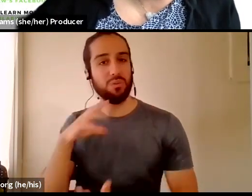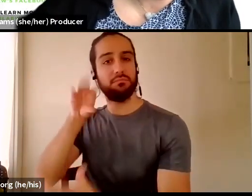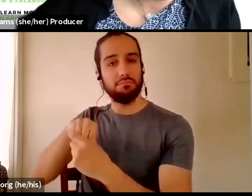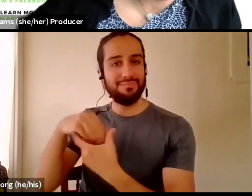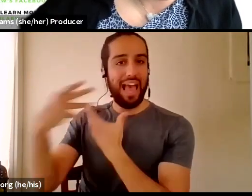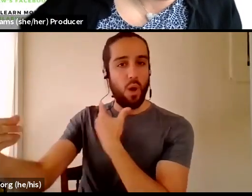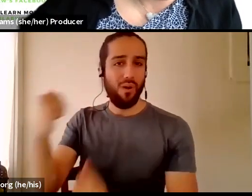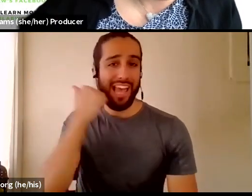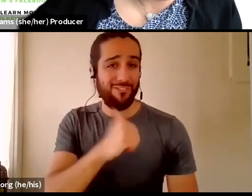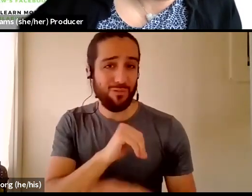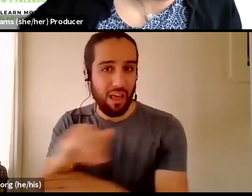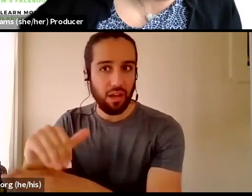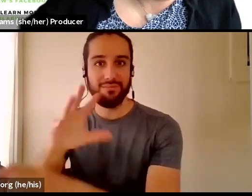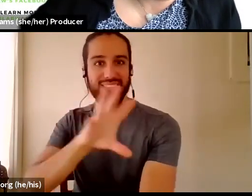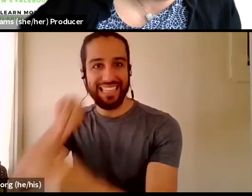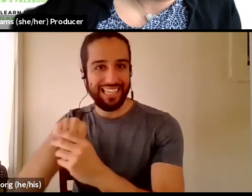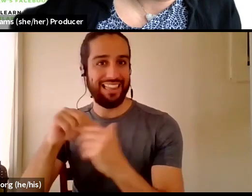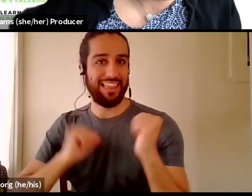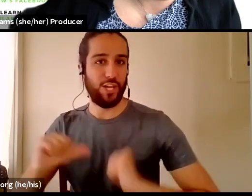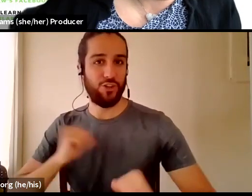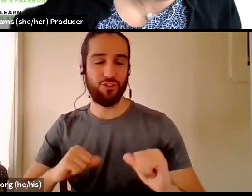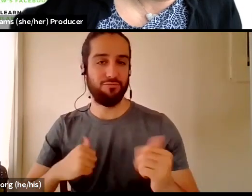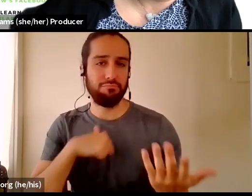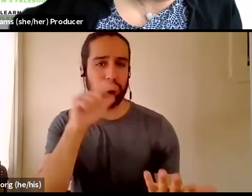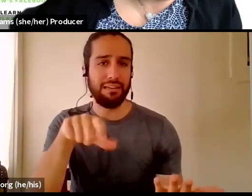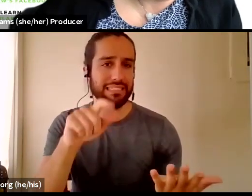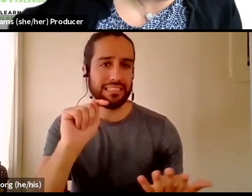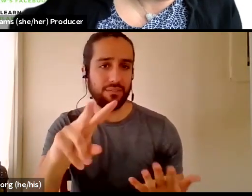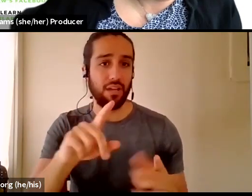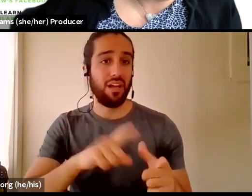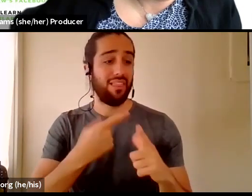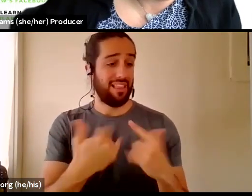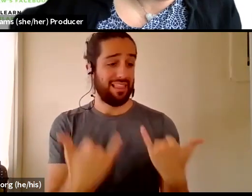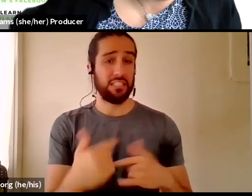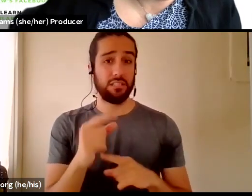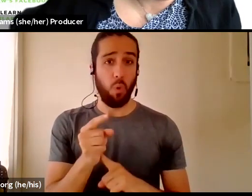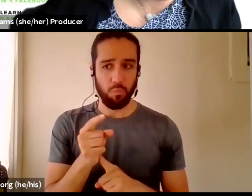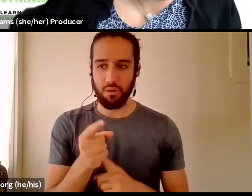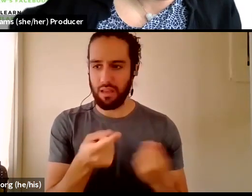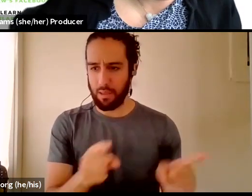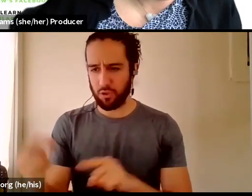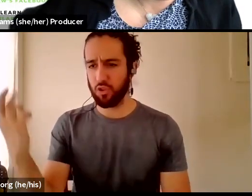always was in the theater. And then this moment happens and you realize